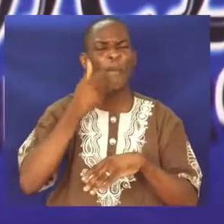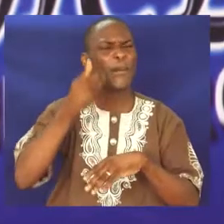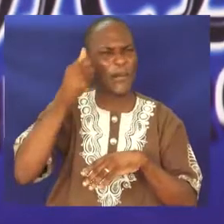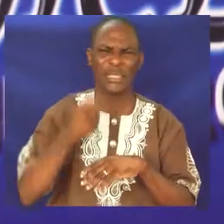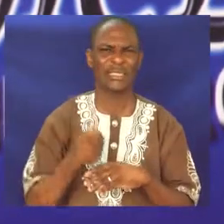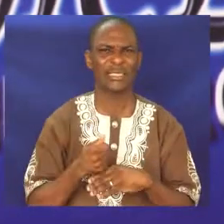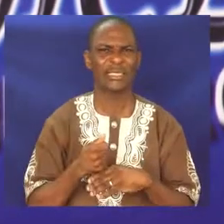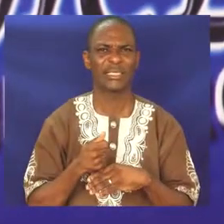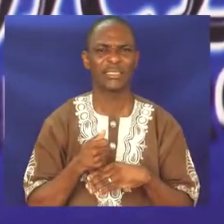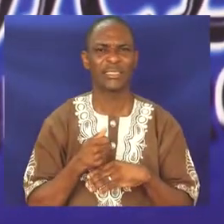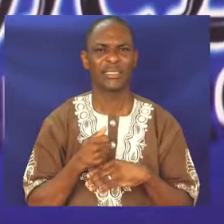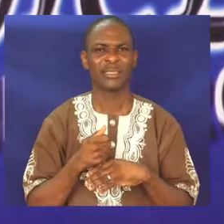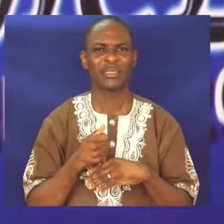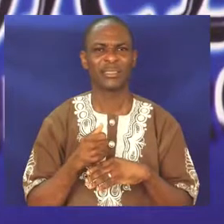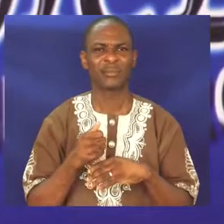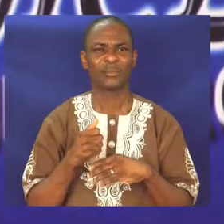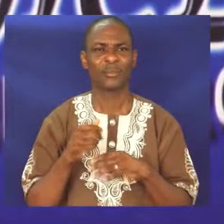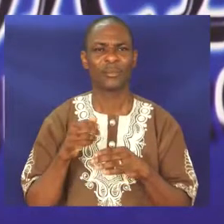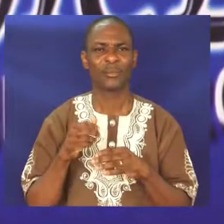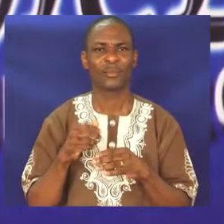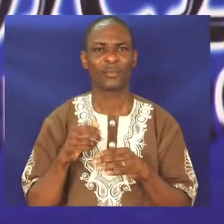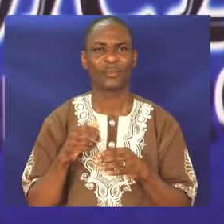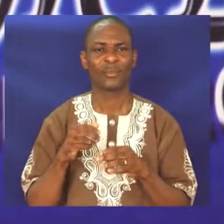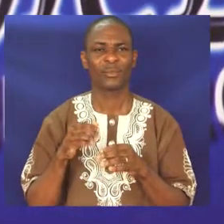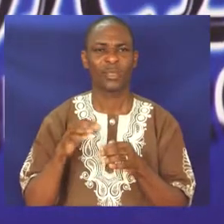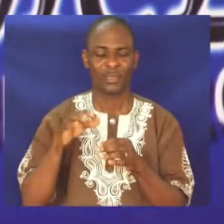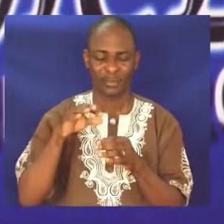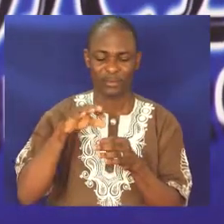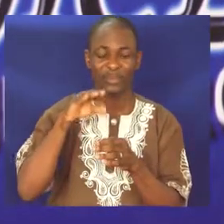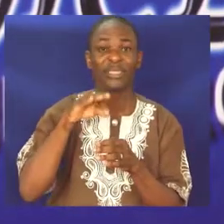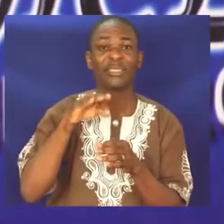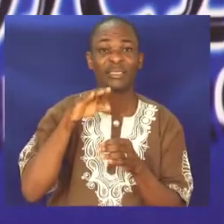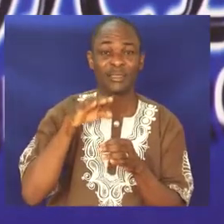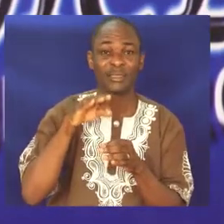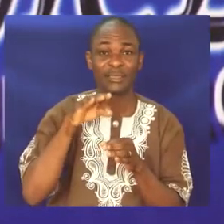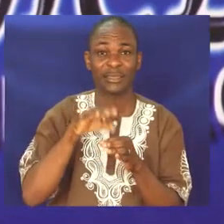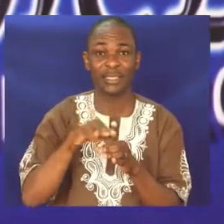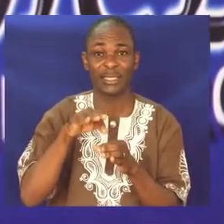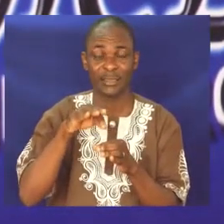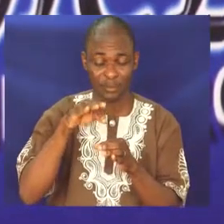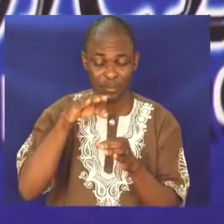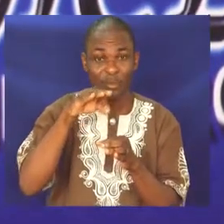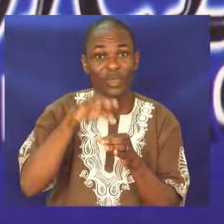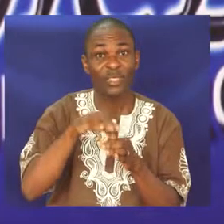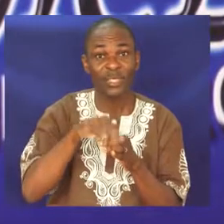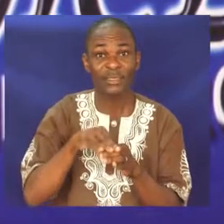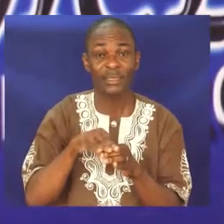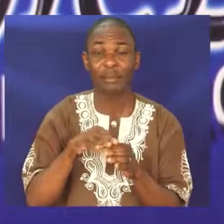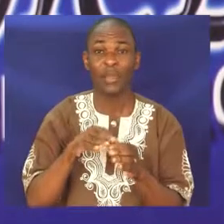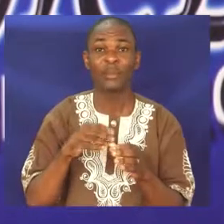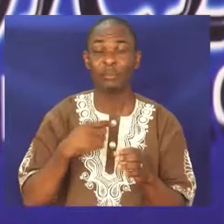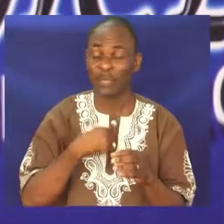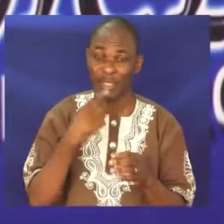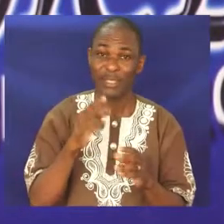abato brenya na me ka tena ngo fasi de abi ene to abana onyankopon ye ne hihye ya eno anu no ebre bi yesu ka tena jufo